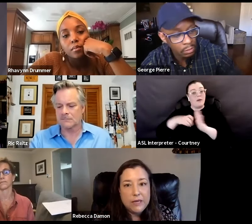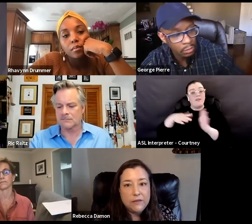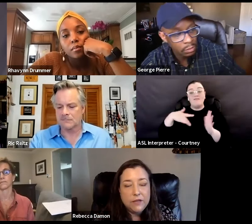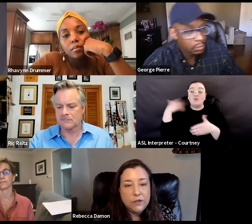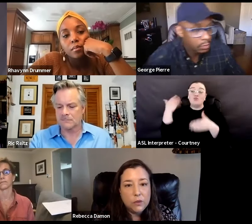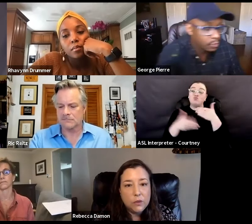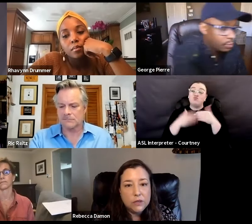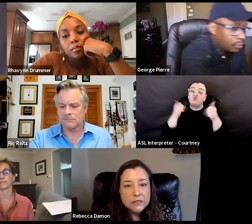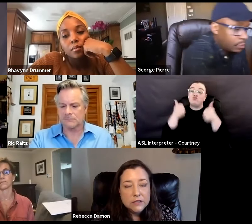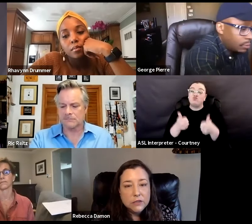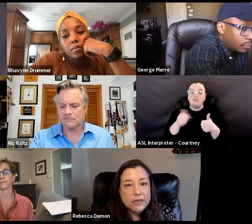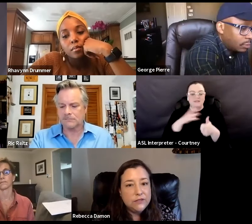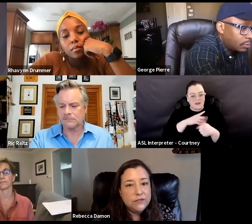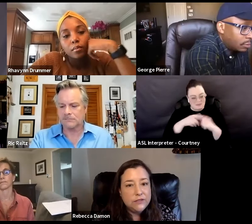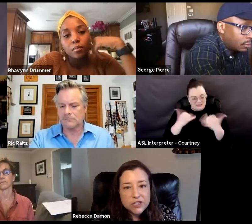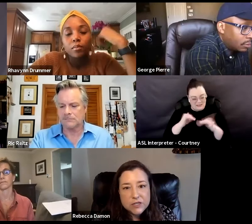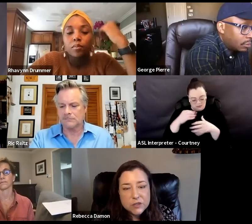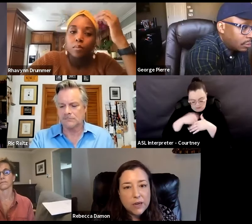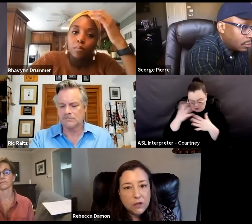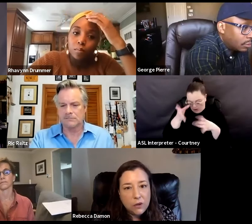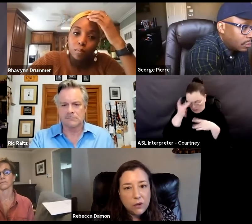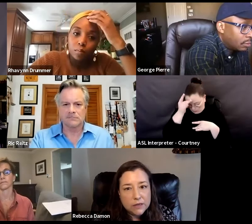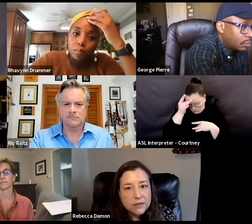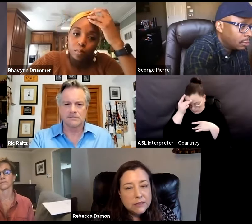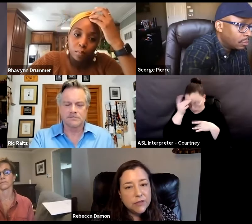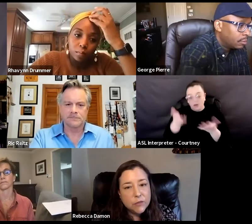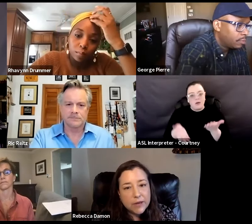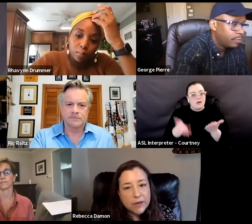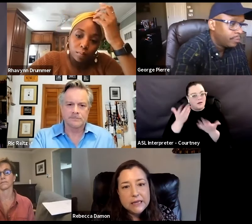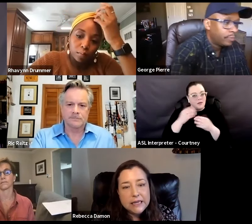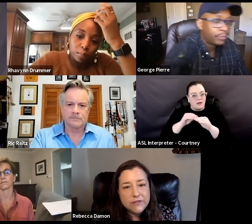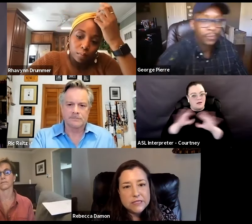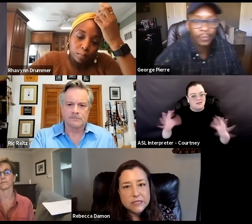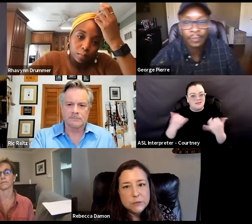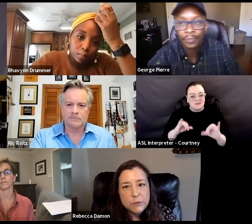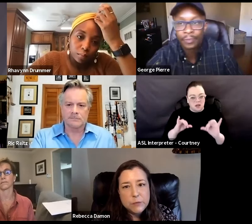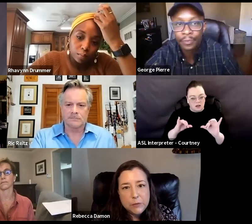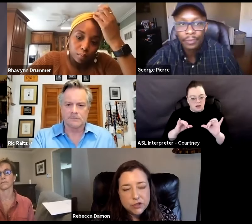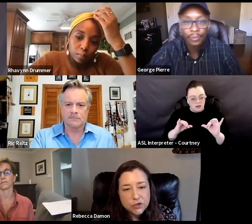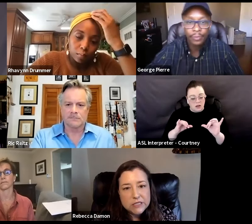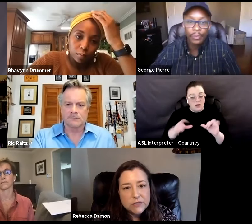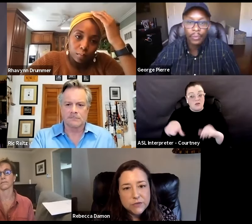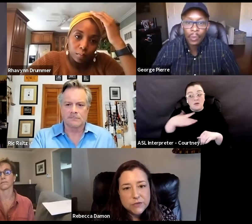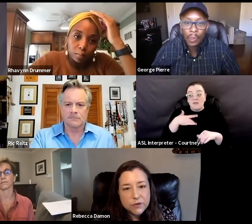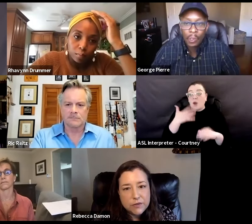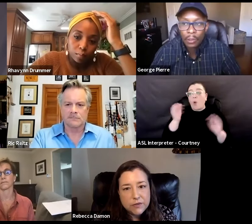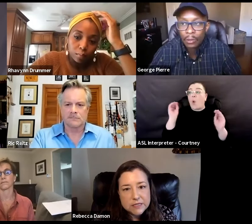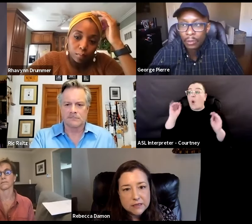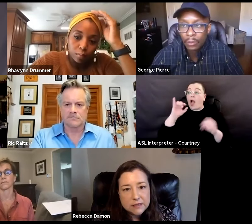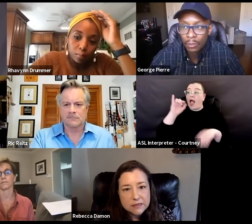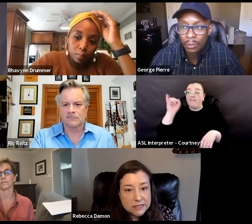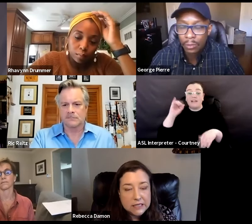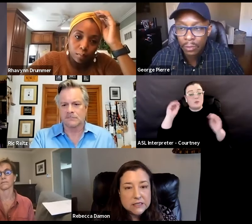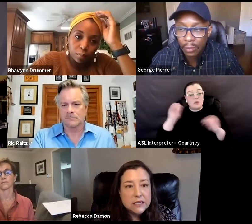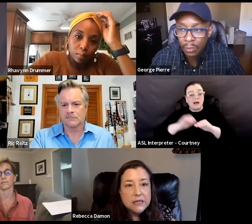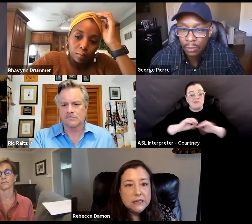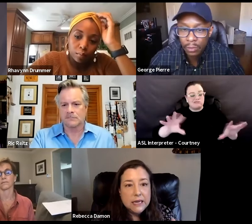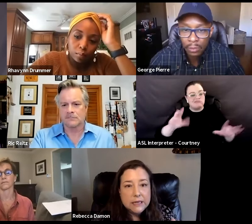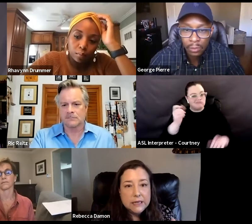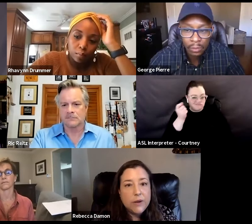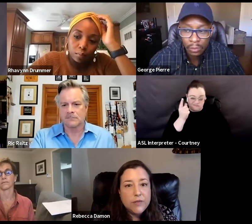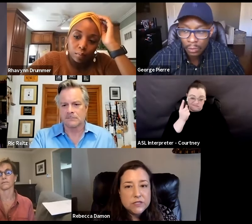given moment that your rate of infection is quite lower, but the reality of this is people can transfer this